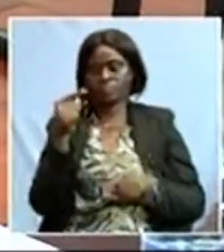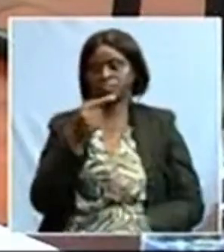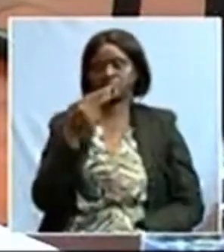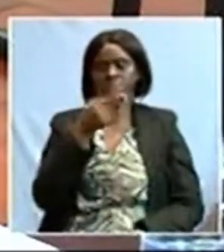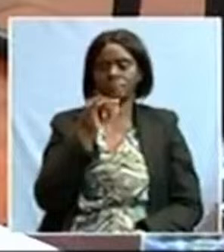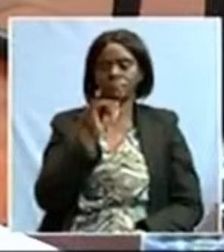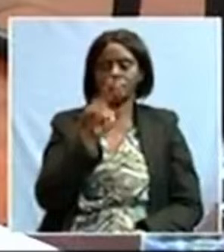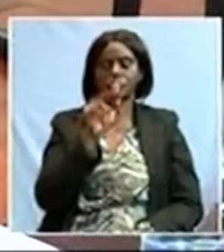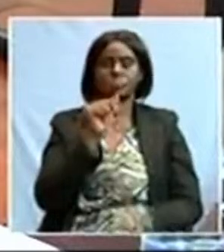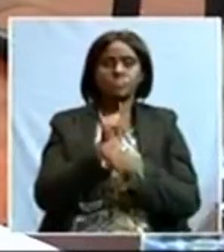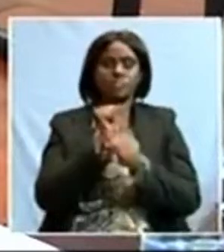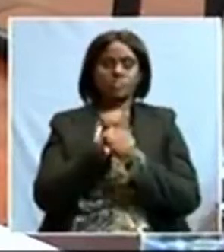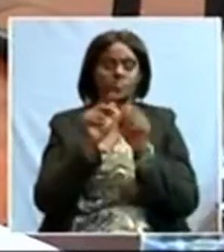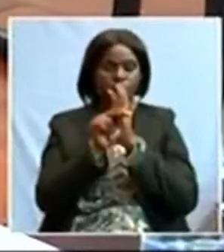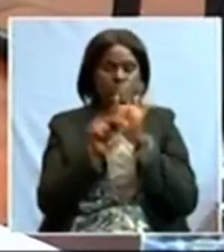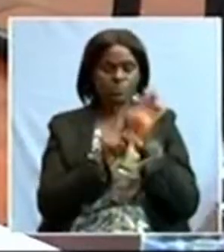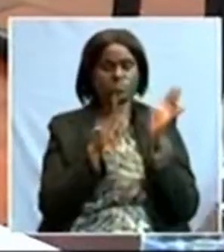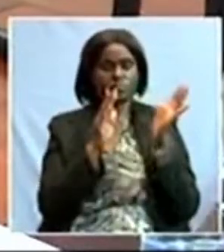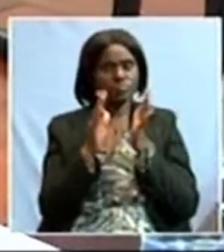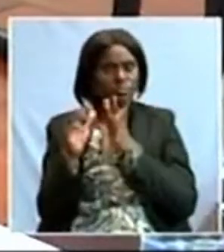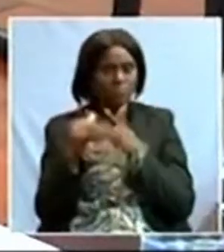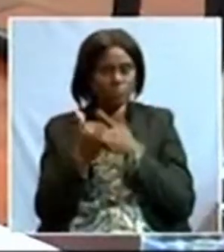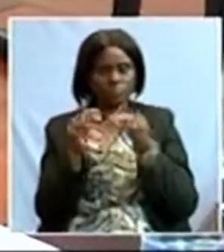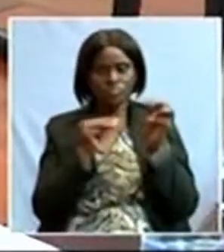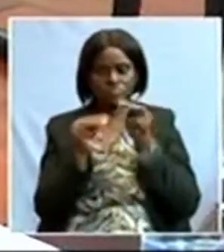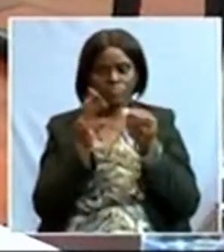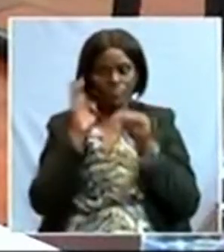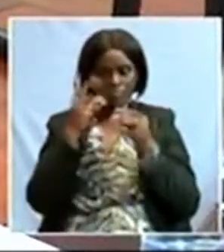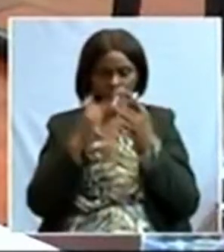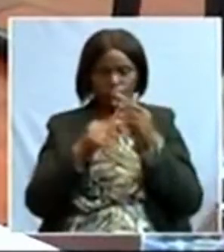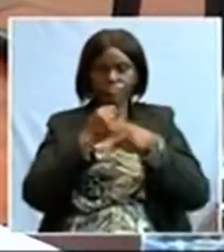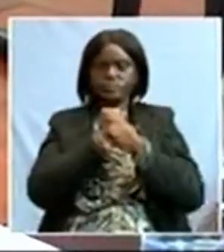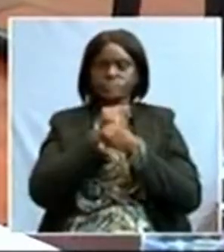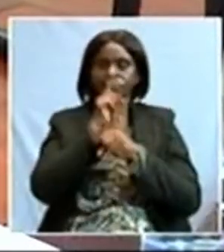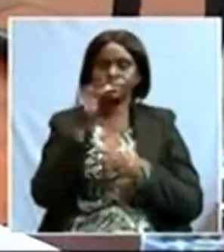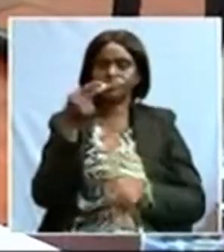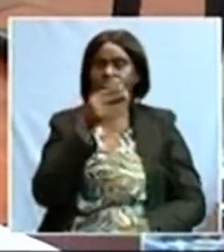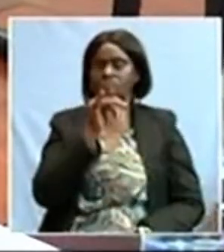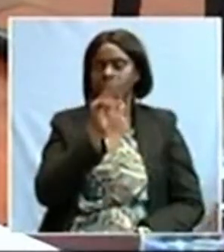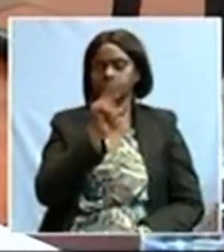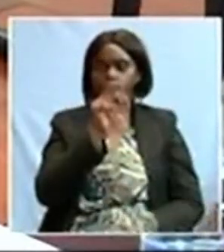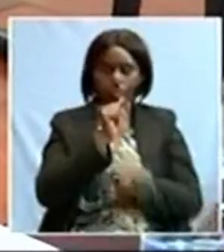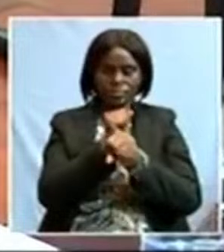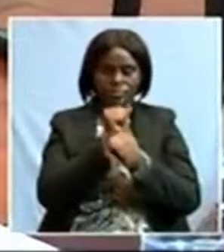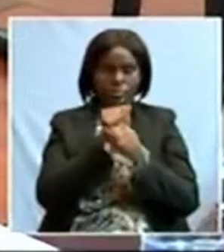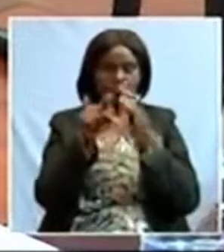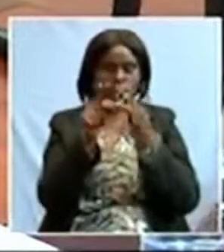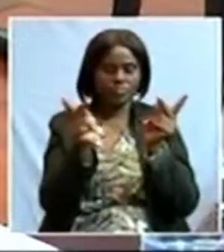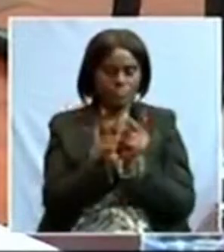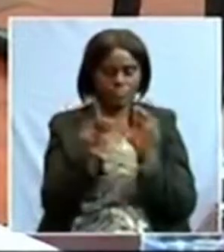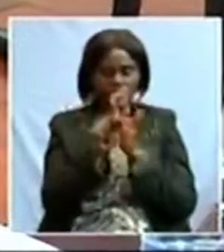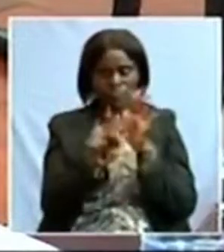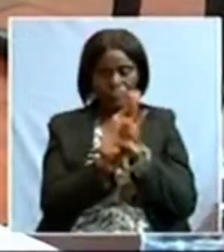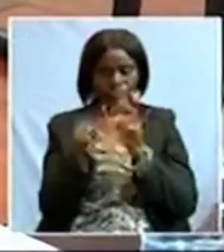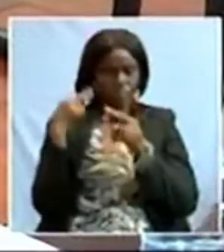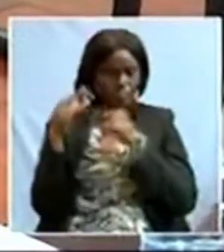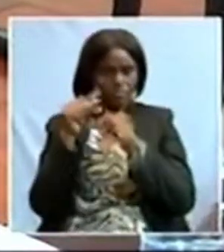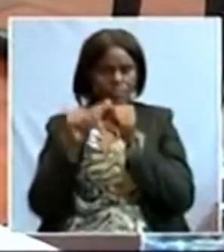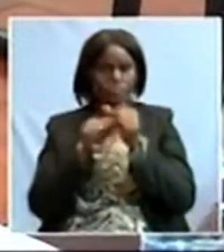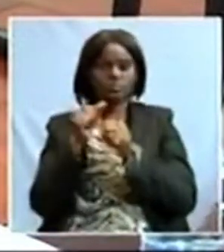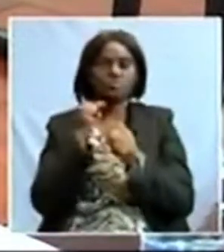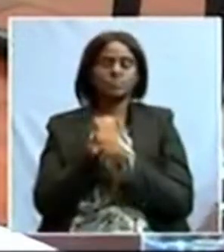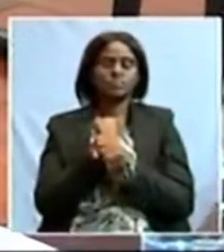work policy. Remedial measure. Management shall ensure that HIV workplace policy is reviewed